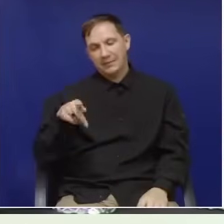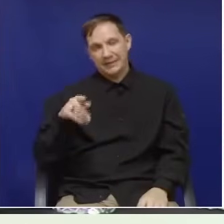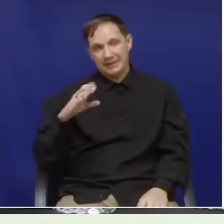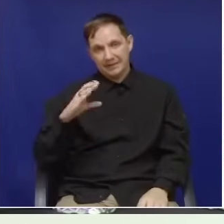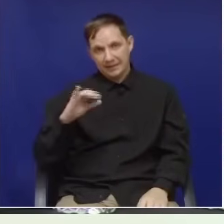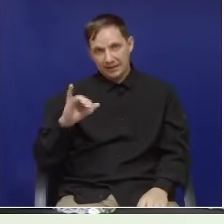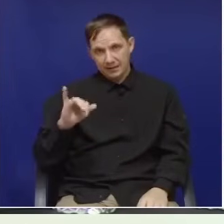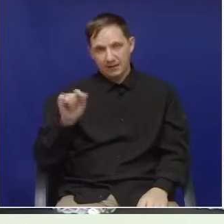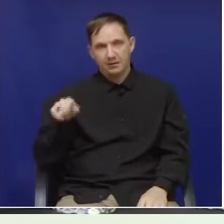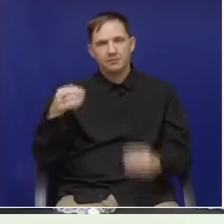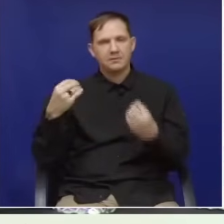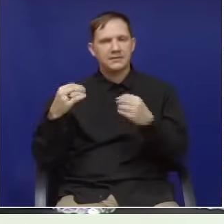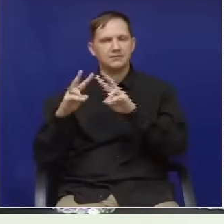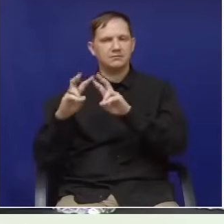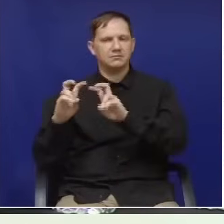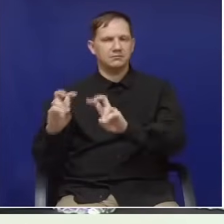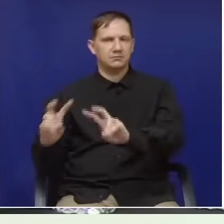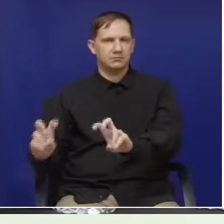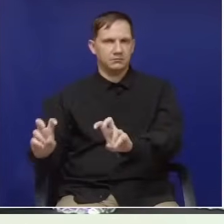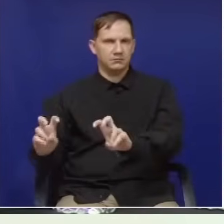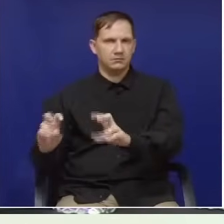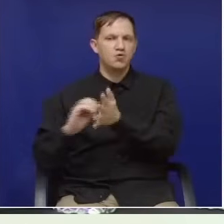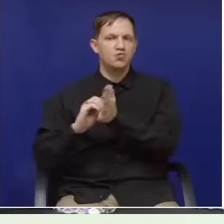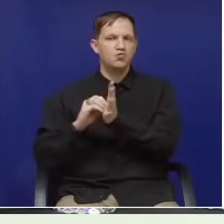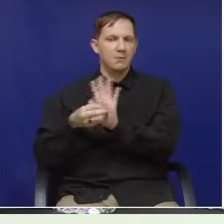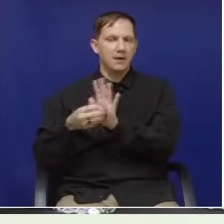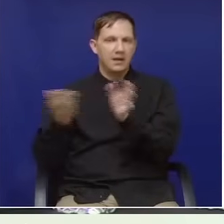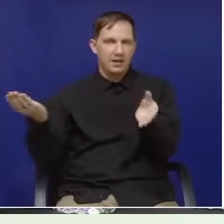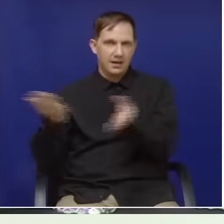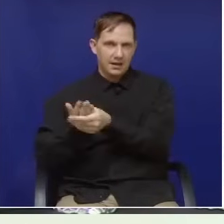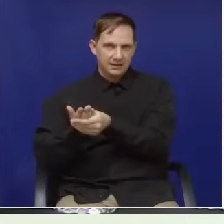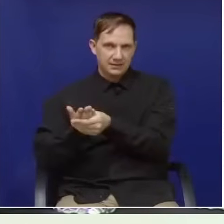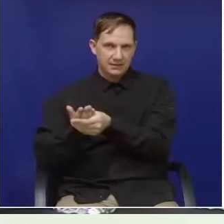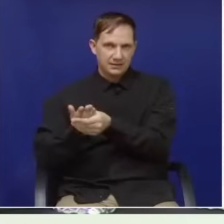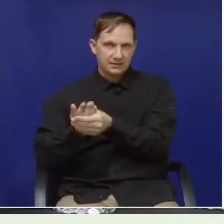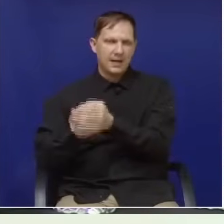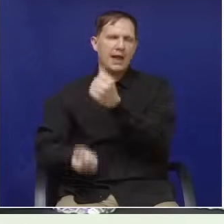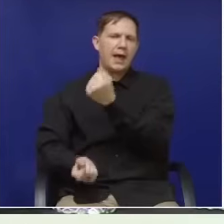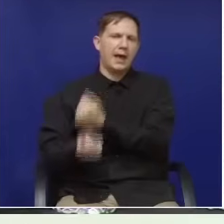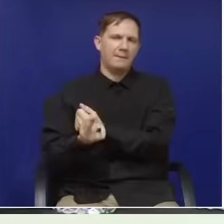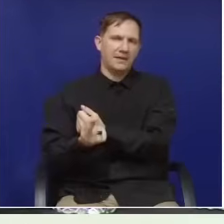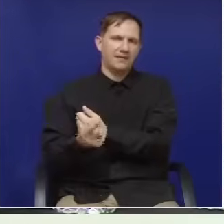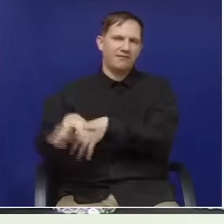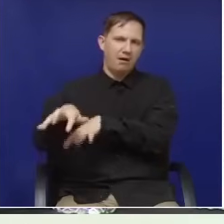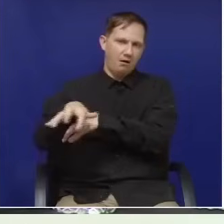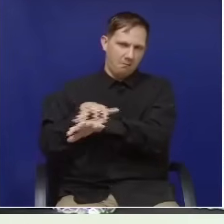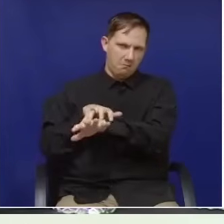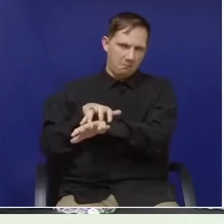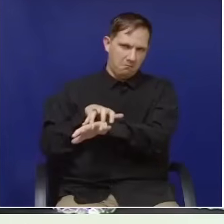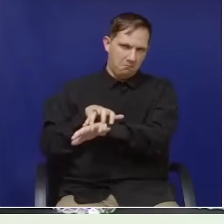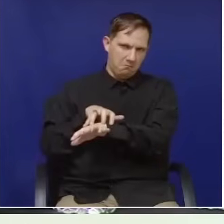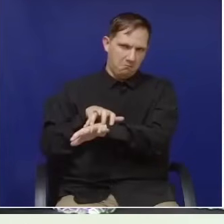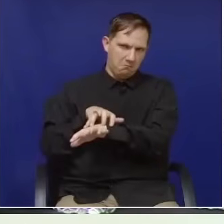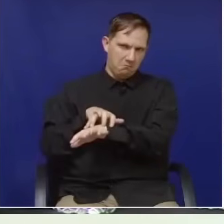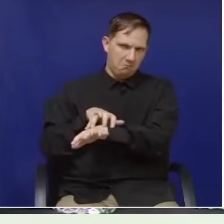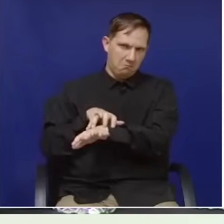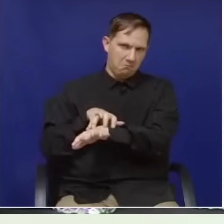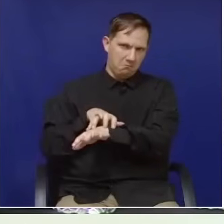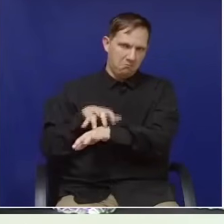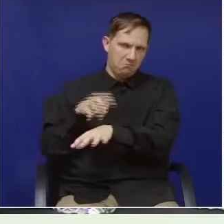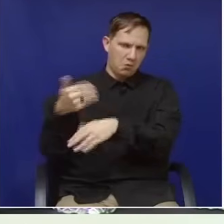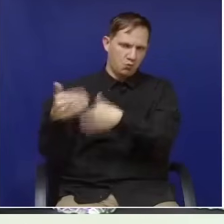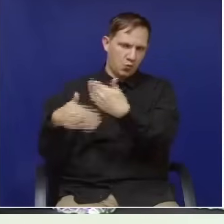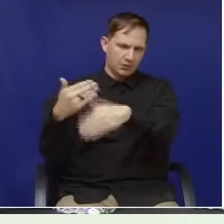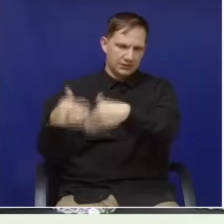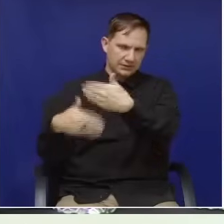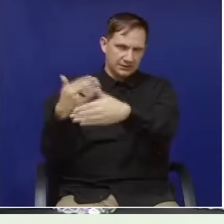were investigating the criminal case of what happened at the farm, and that process